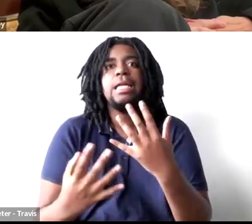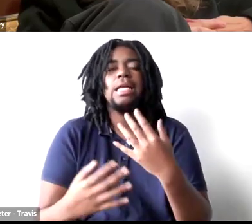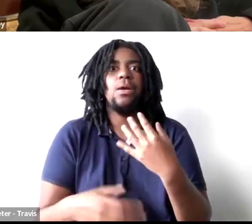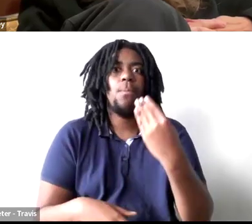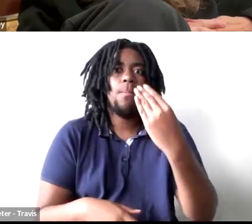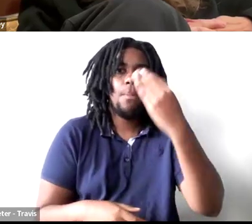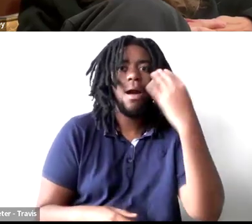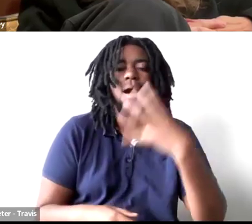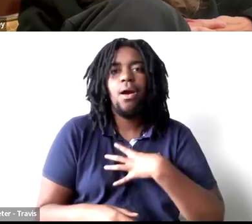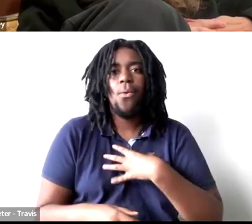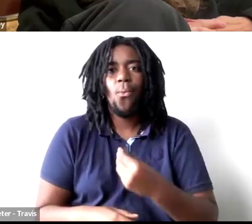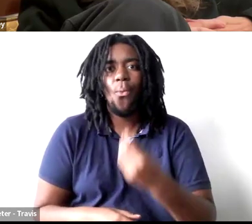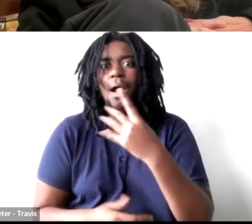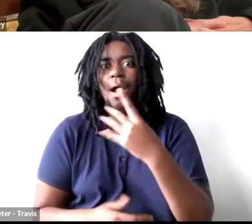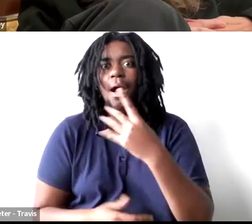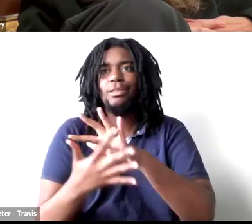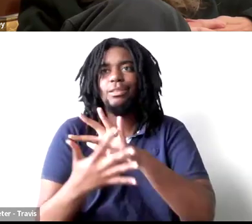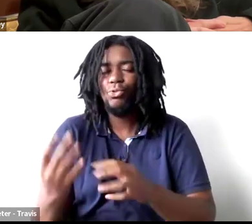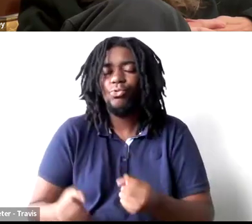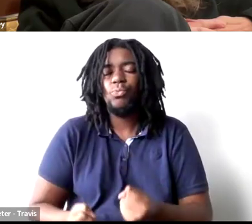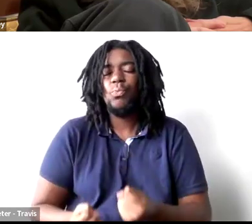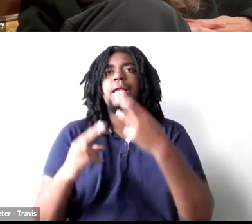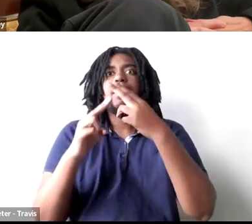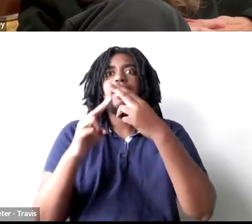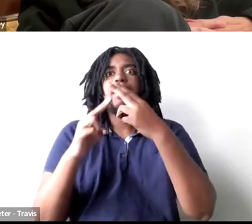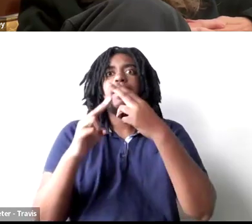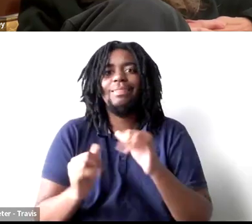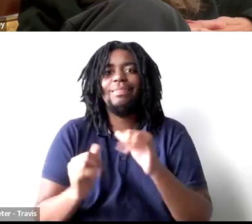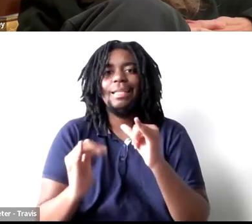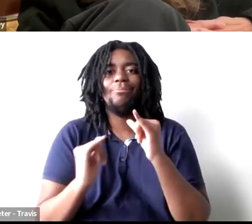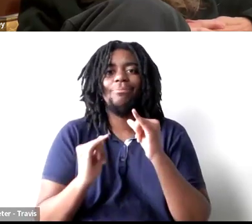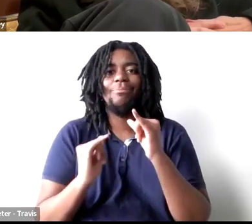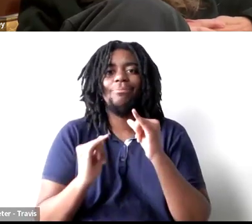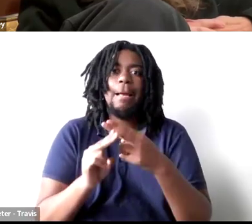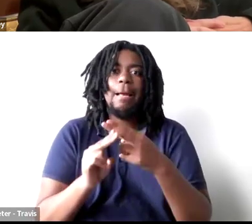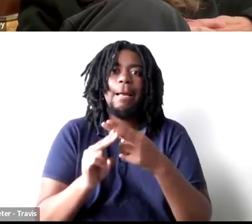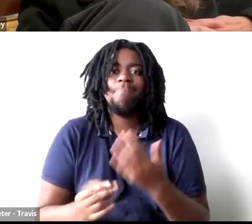that you don't know who they refer to.